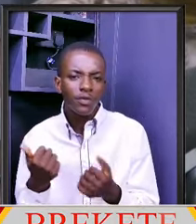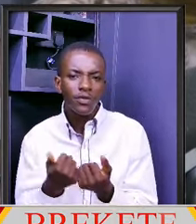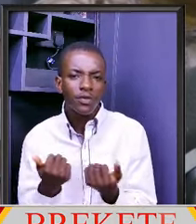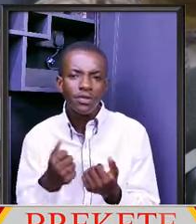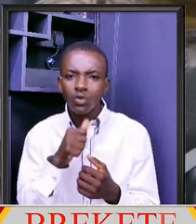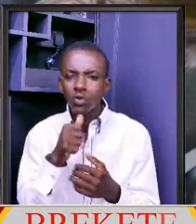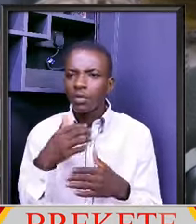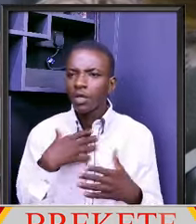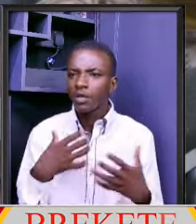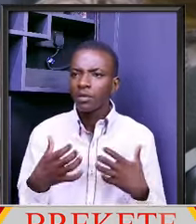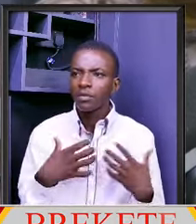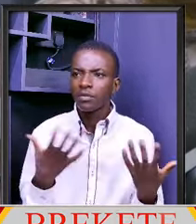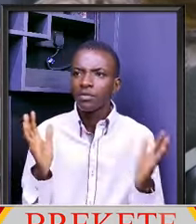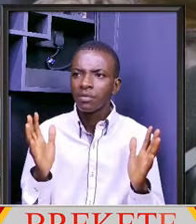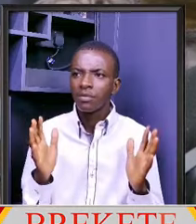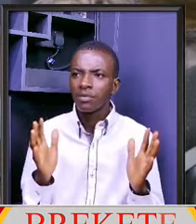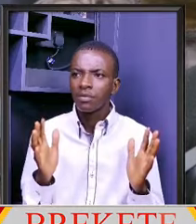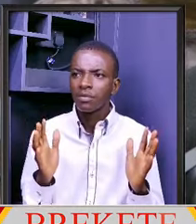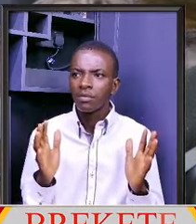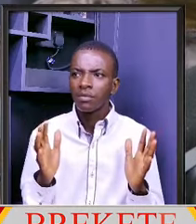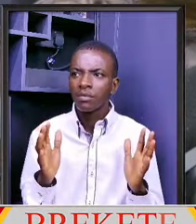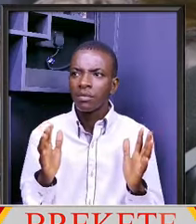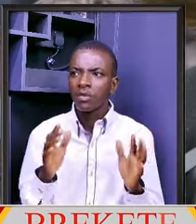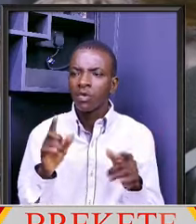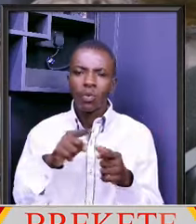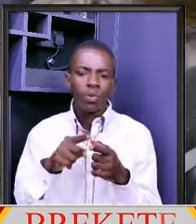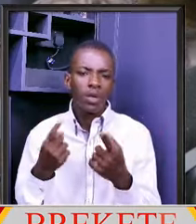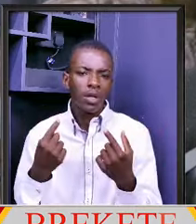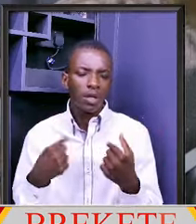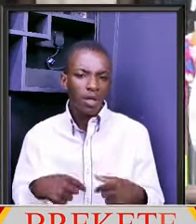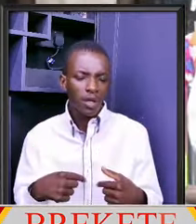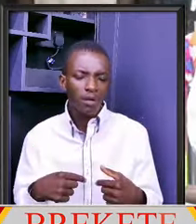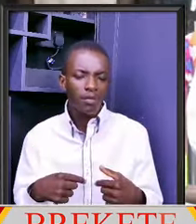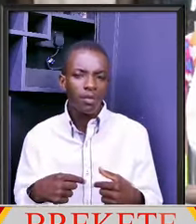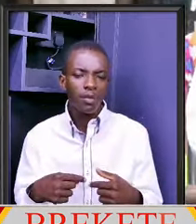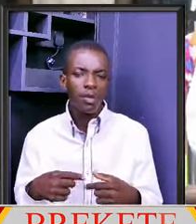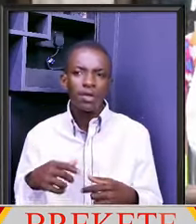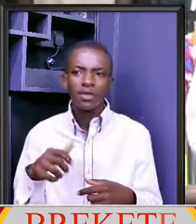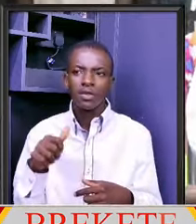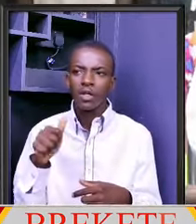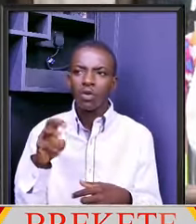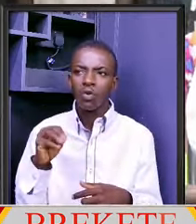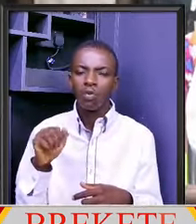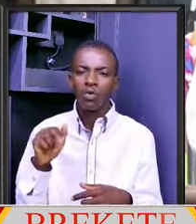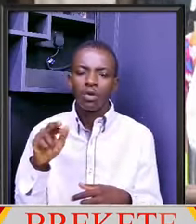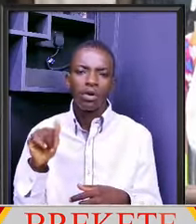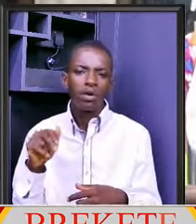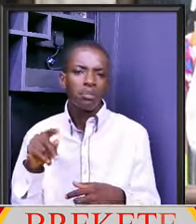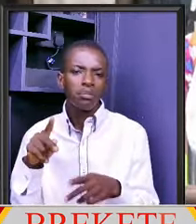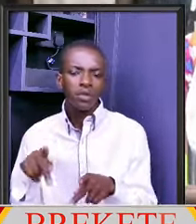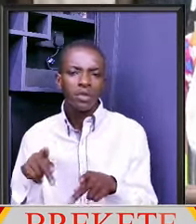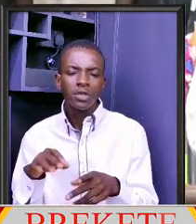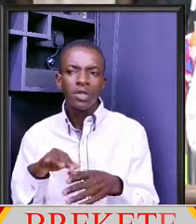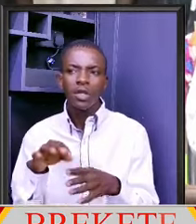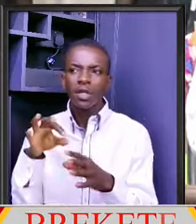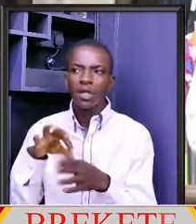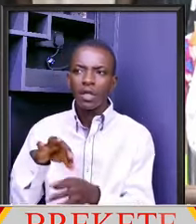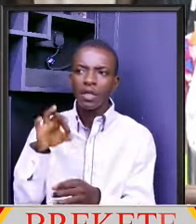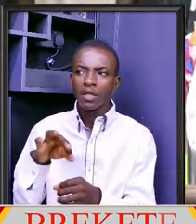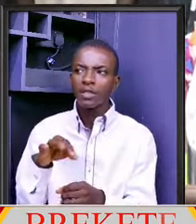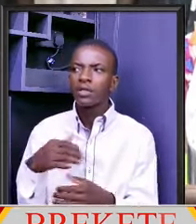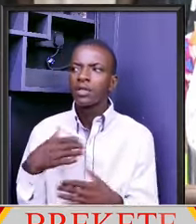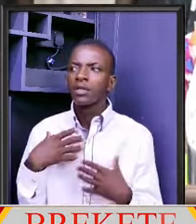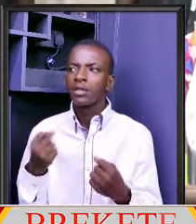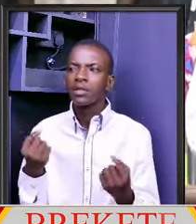it's not my case. Mm. It's not my case. He's talking when about. I came as a Akomoran person that elected me and